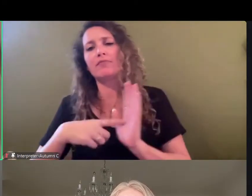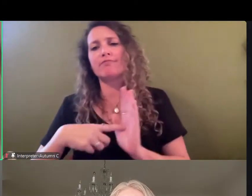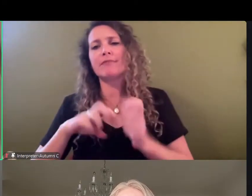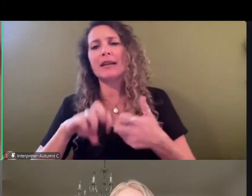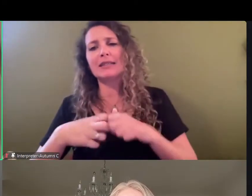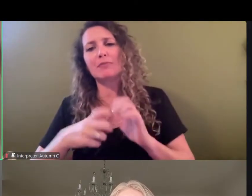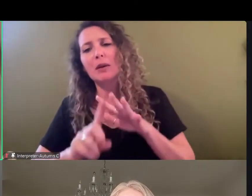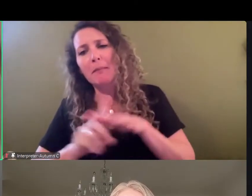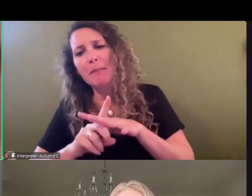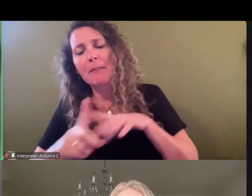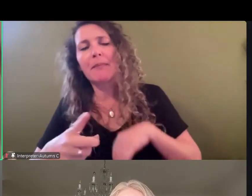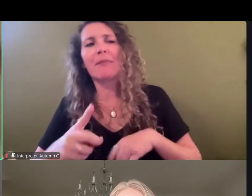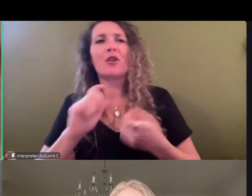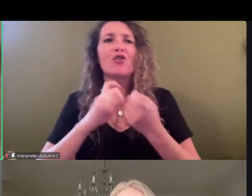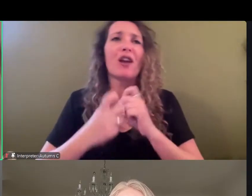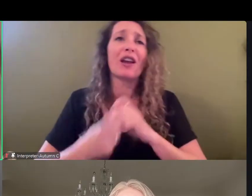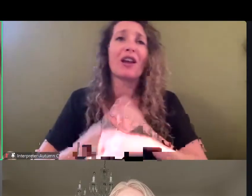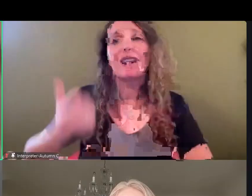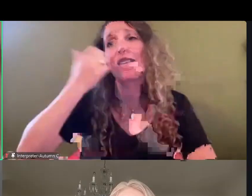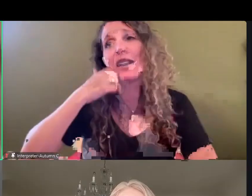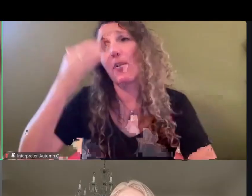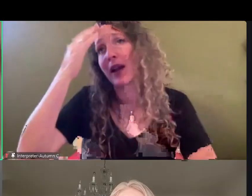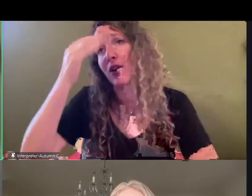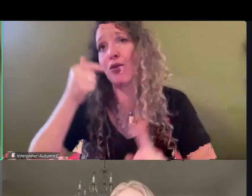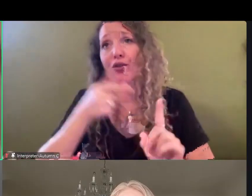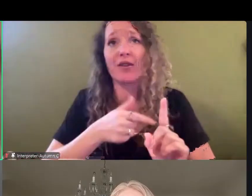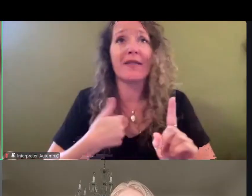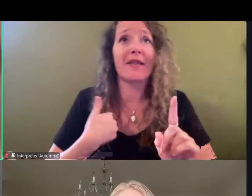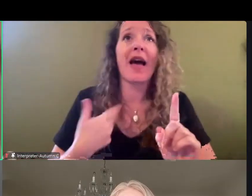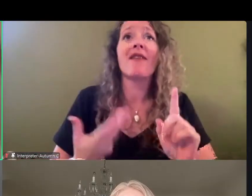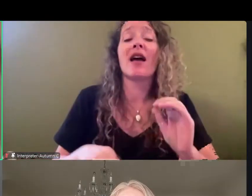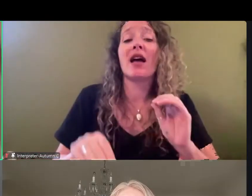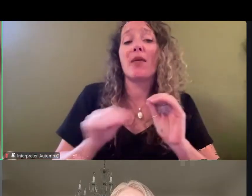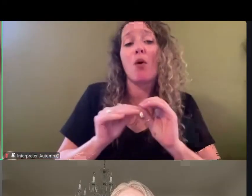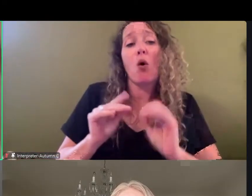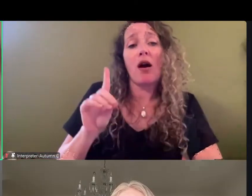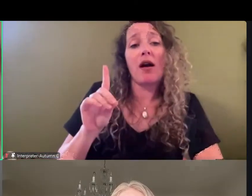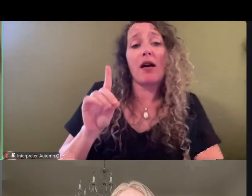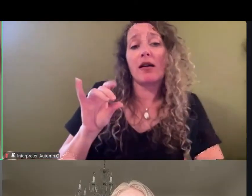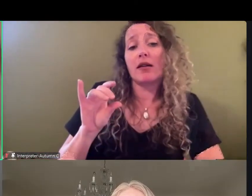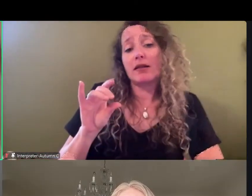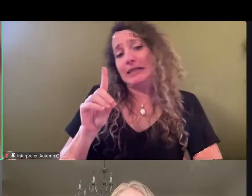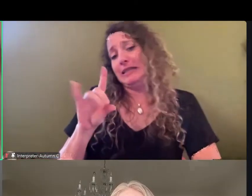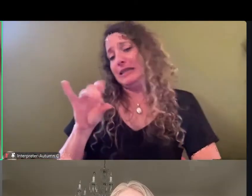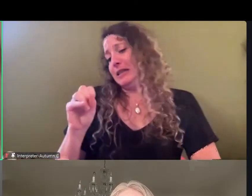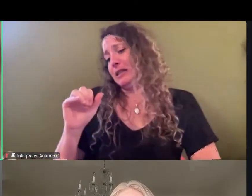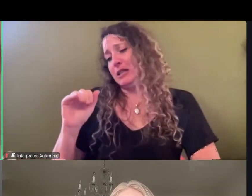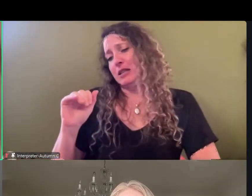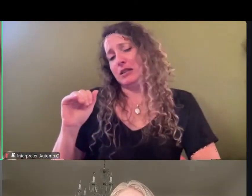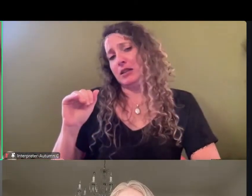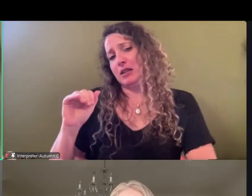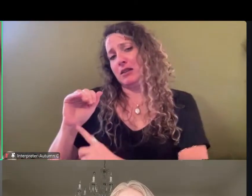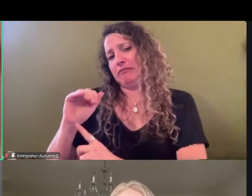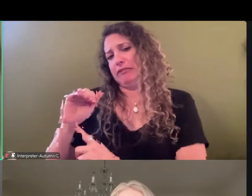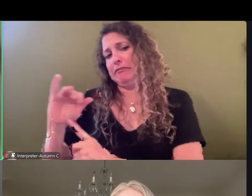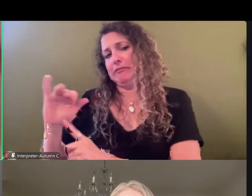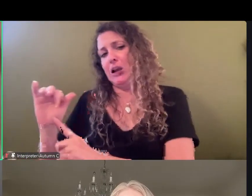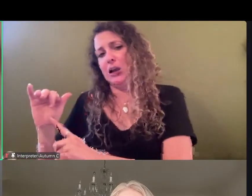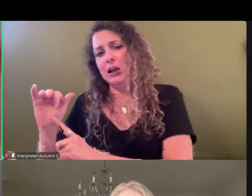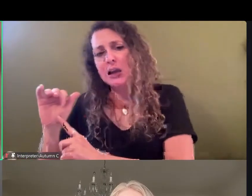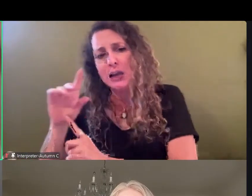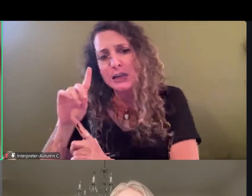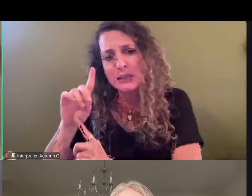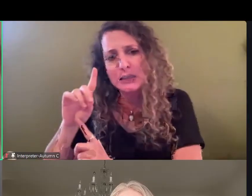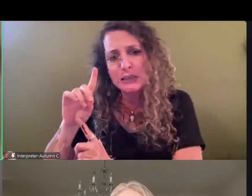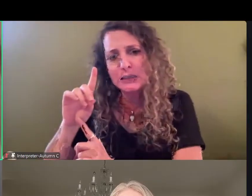day. So if we knew it was a day where she was having more dysautonomia, if it was going to be a higher day of like a higher risk